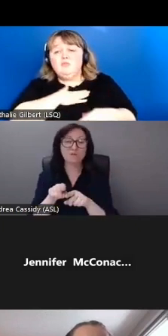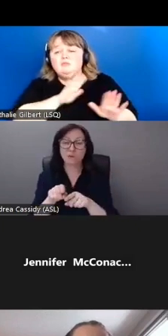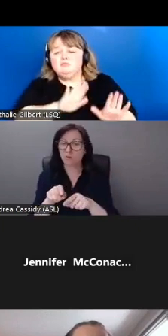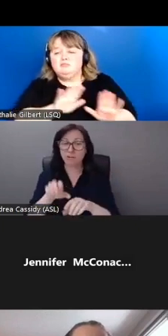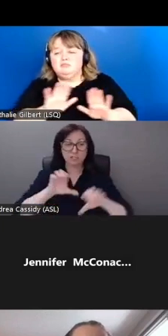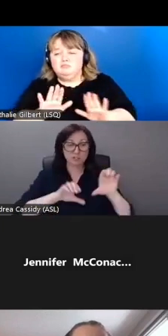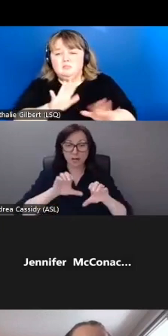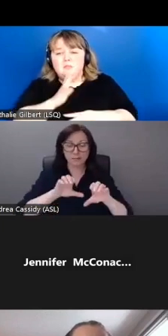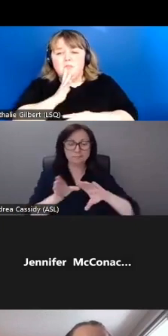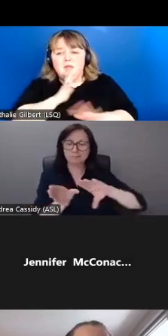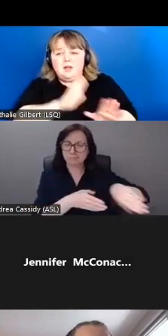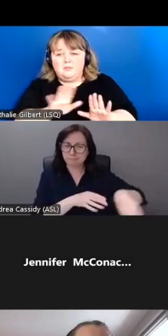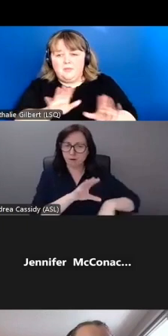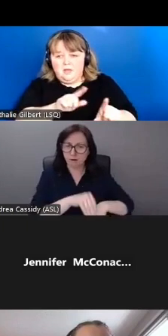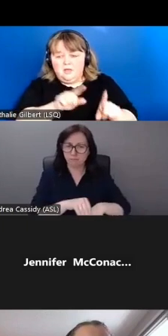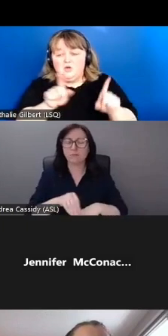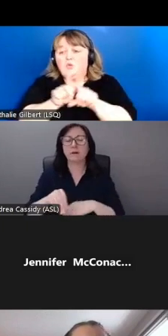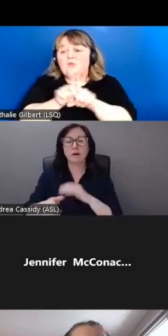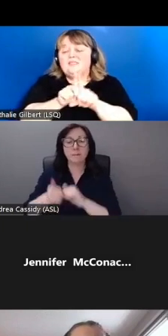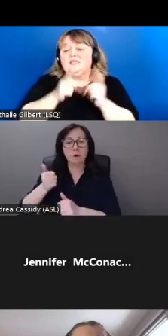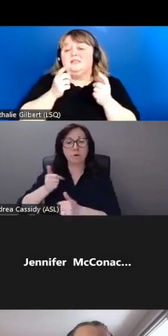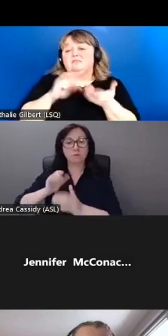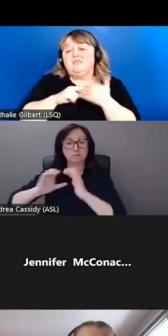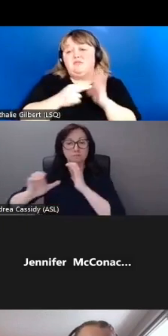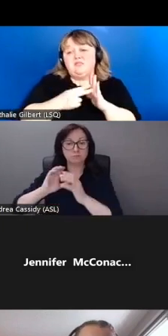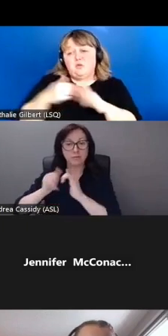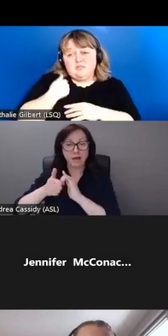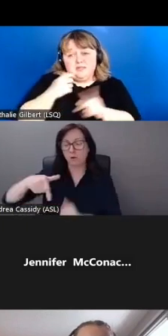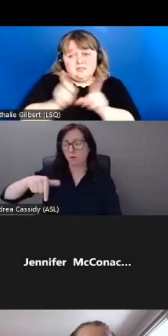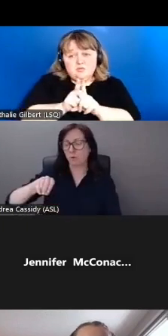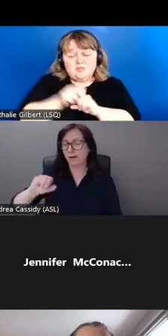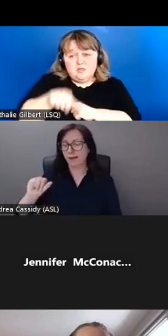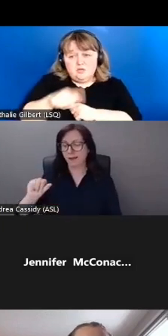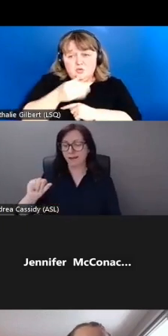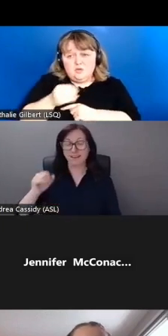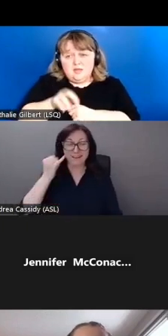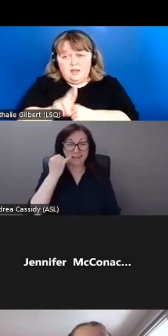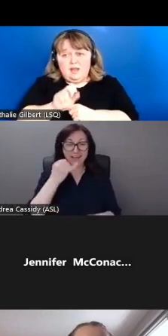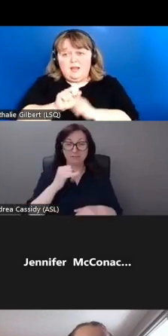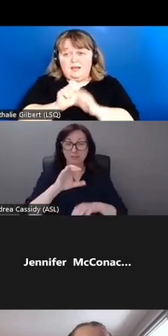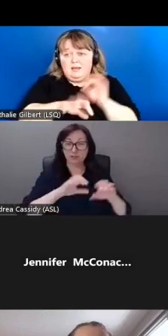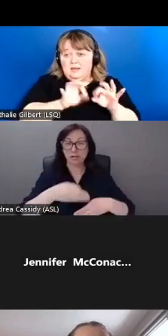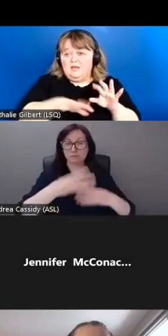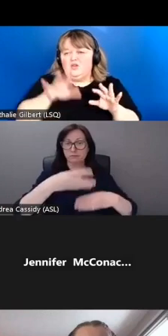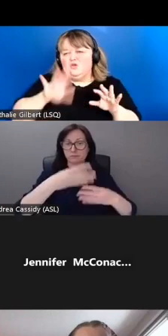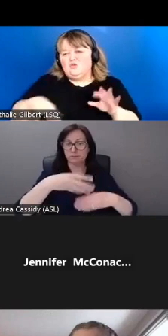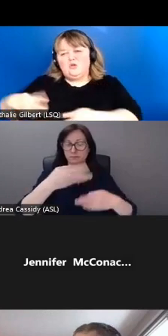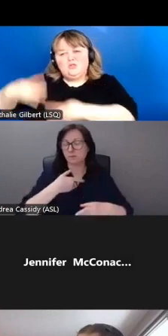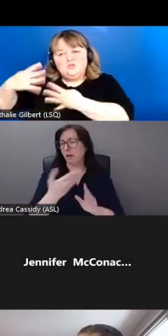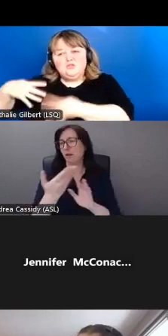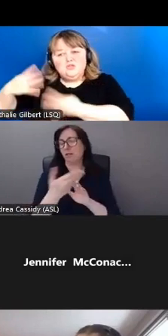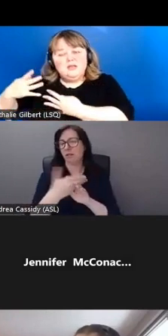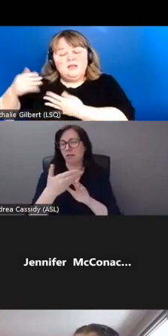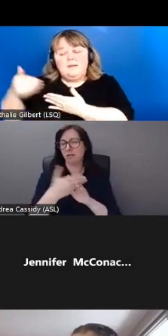chat box for most communication because the chat can create accessibility barriers for people using